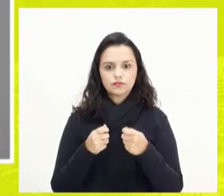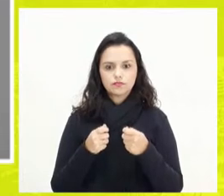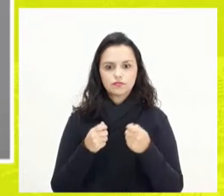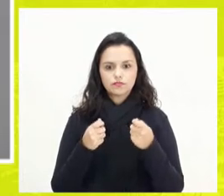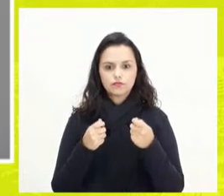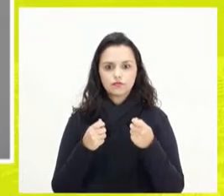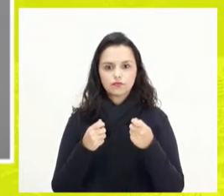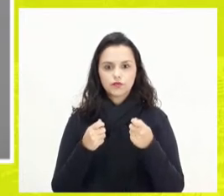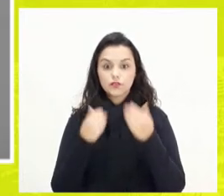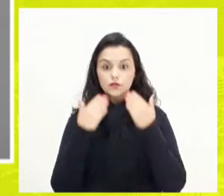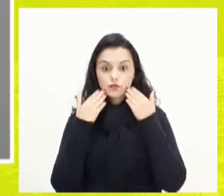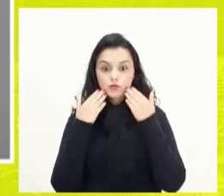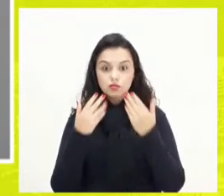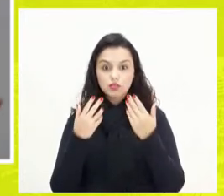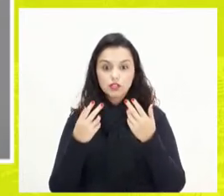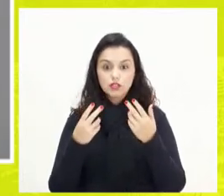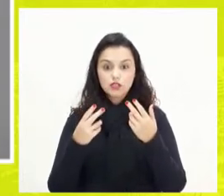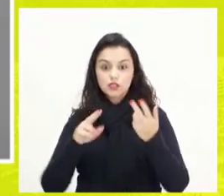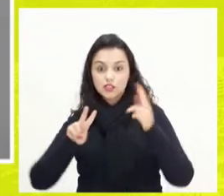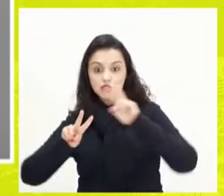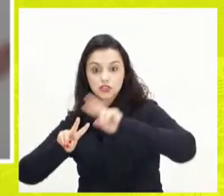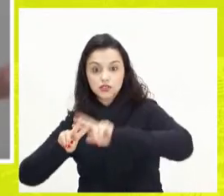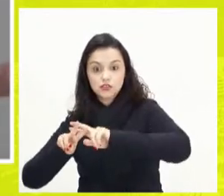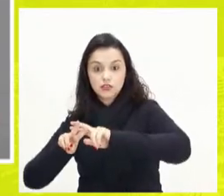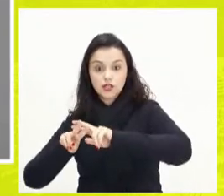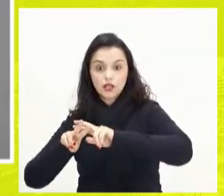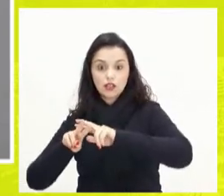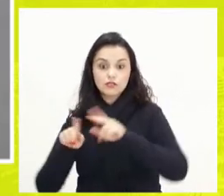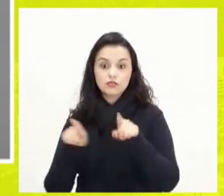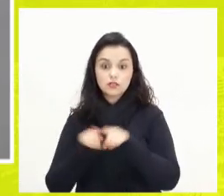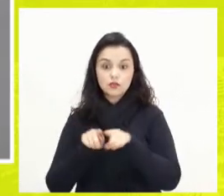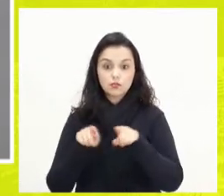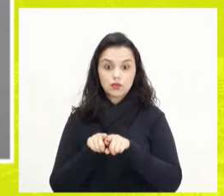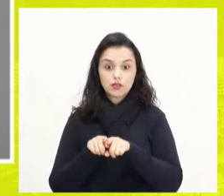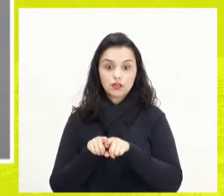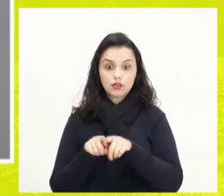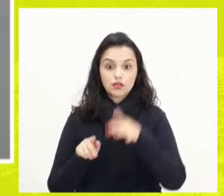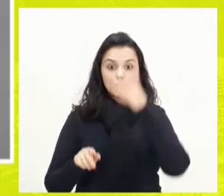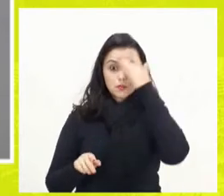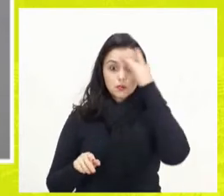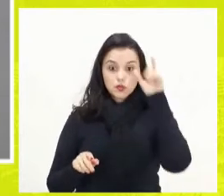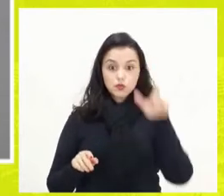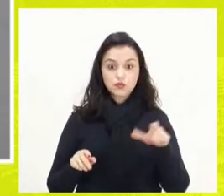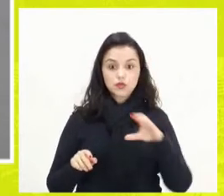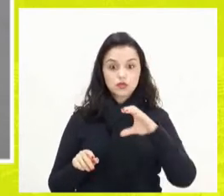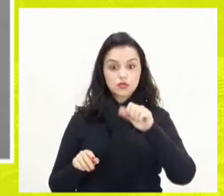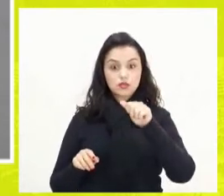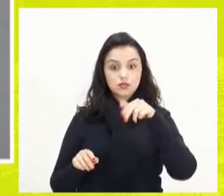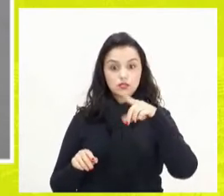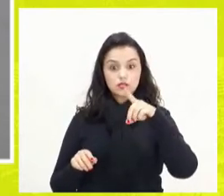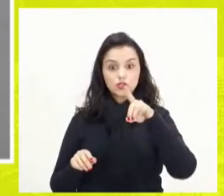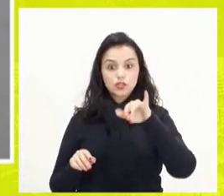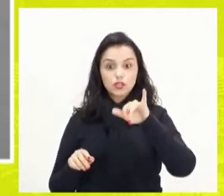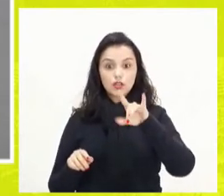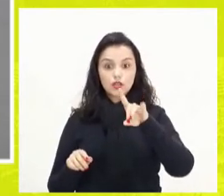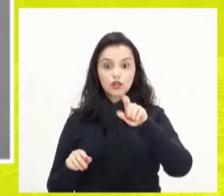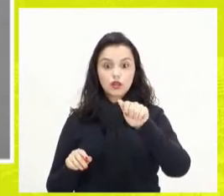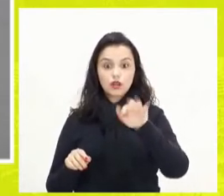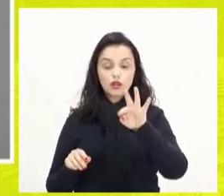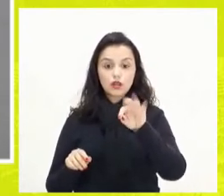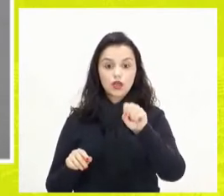force uh throwing a lot of hashtags you know candidates that